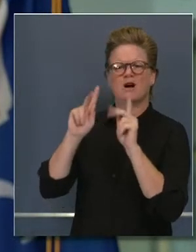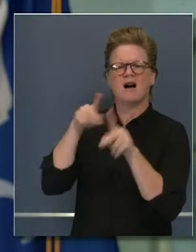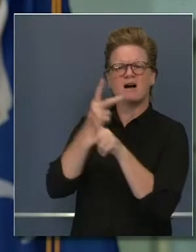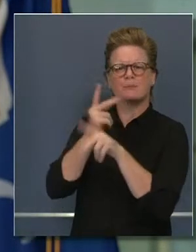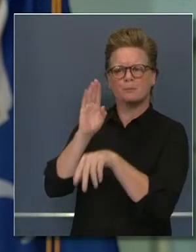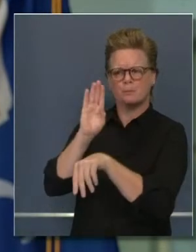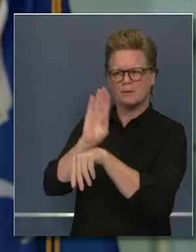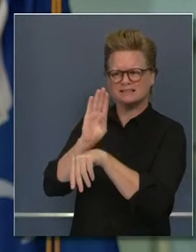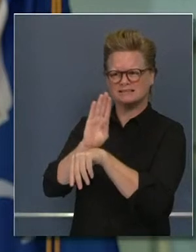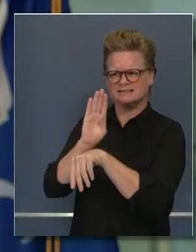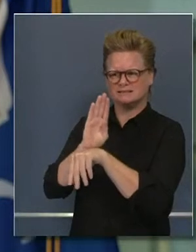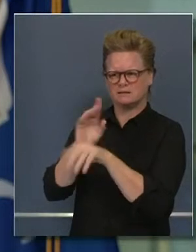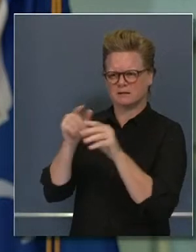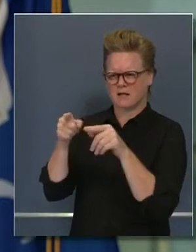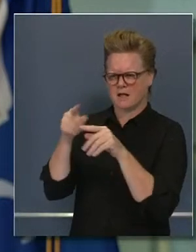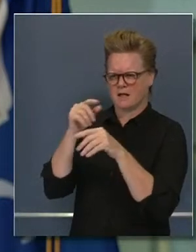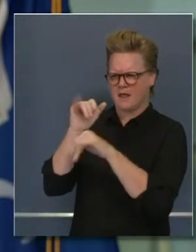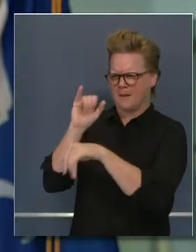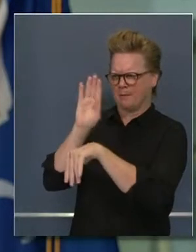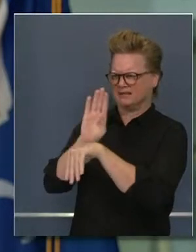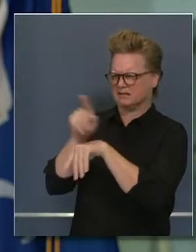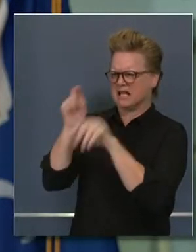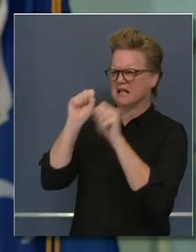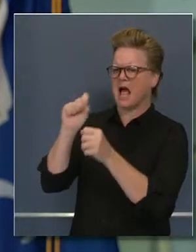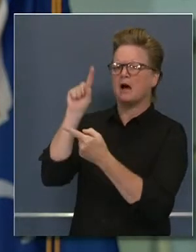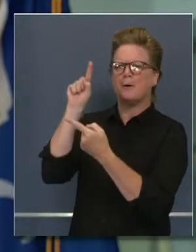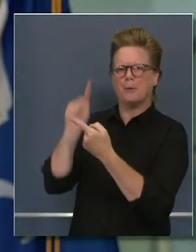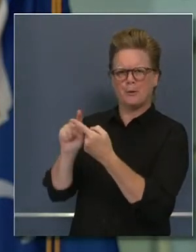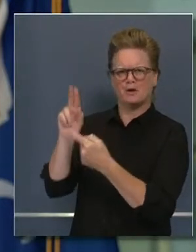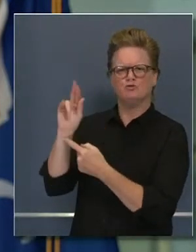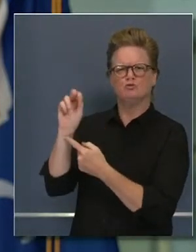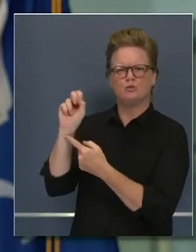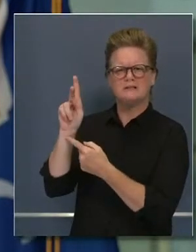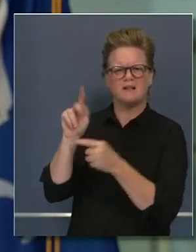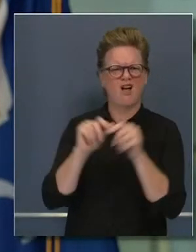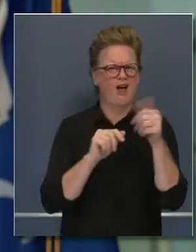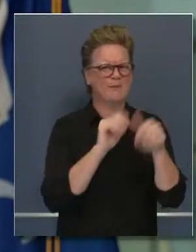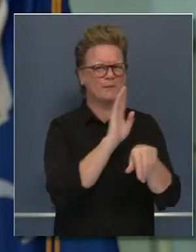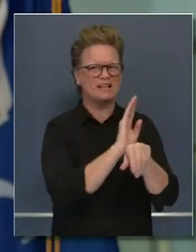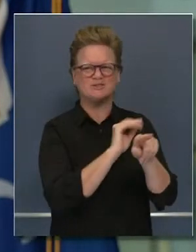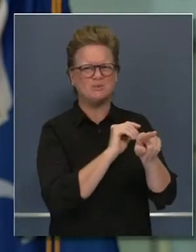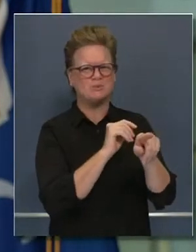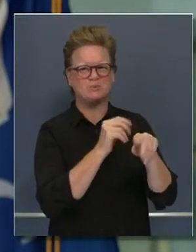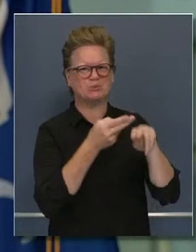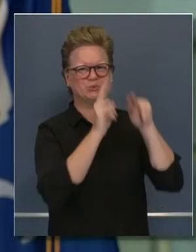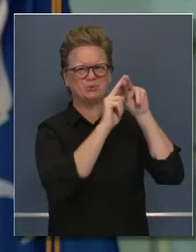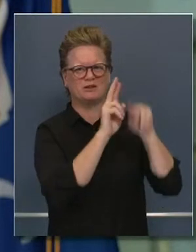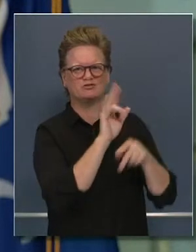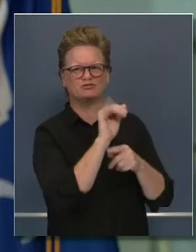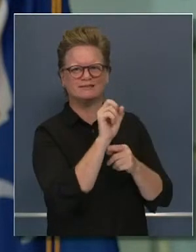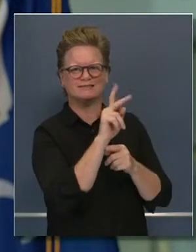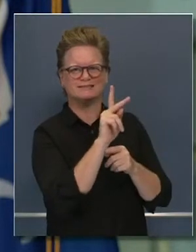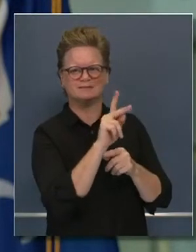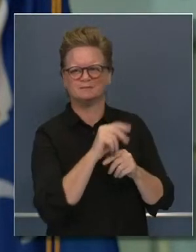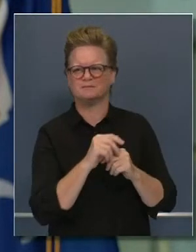reduce risk. Globally, though, we want to make sure that this slow and stringent approach